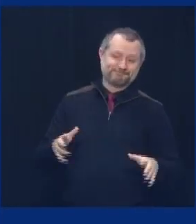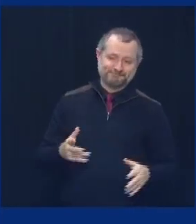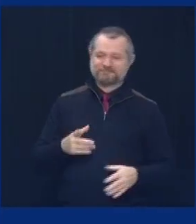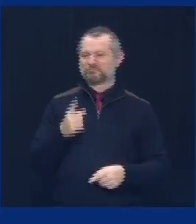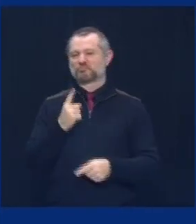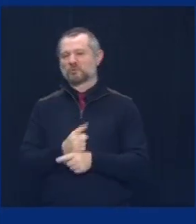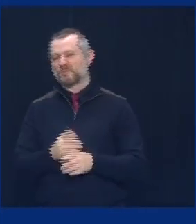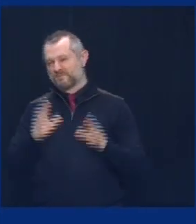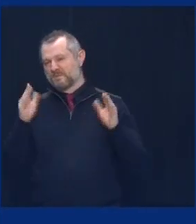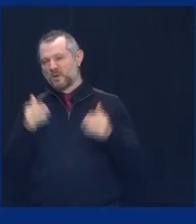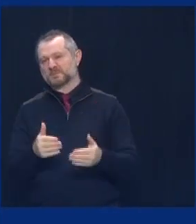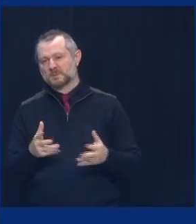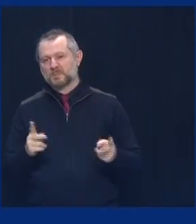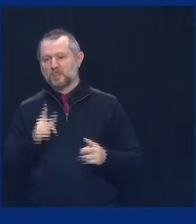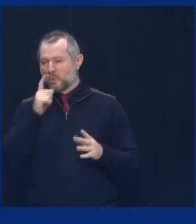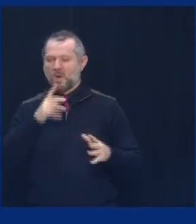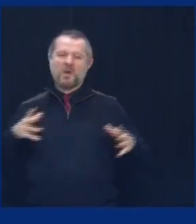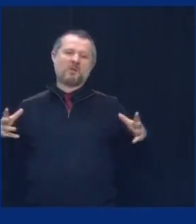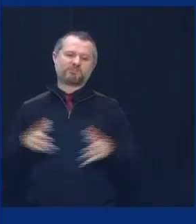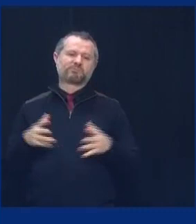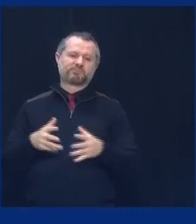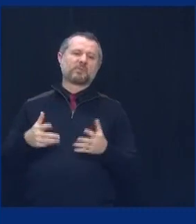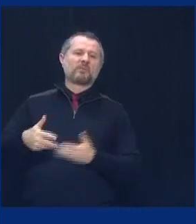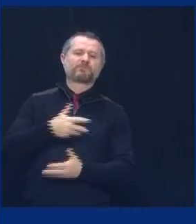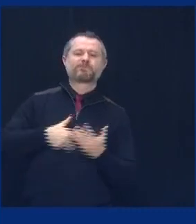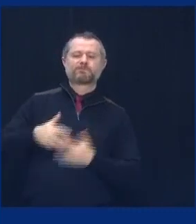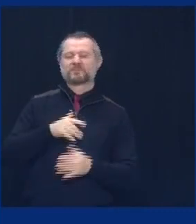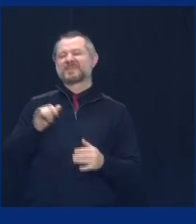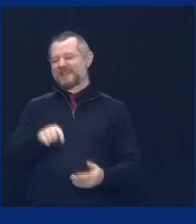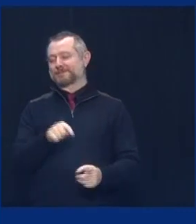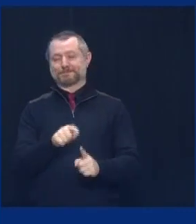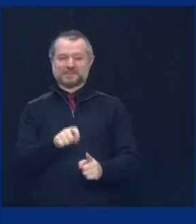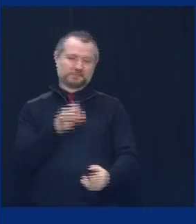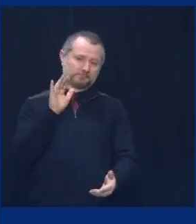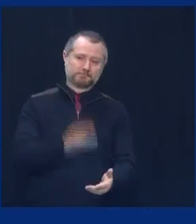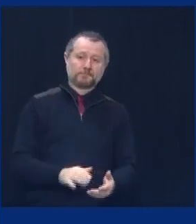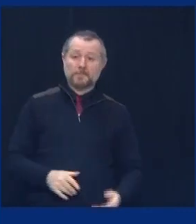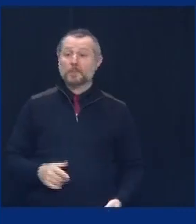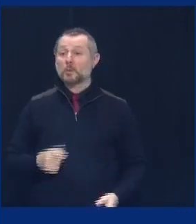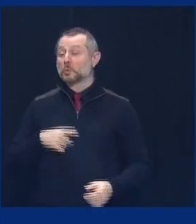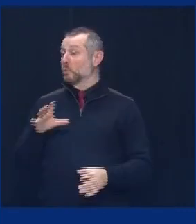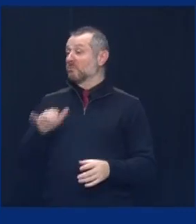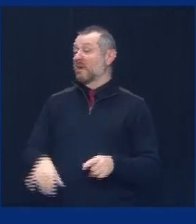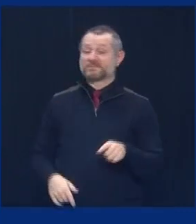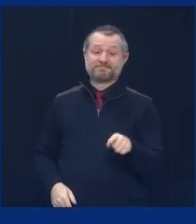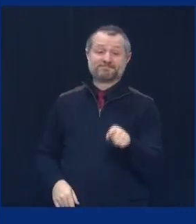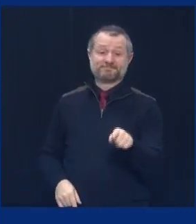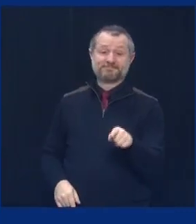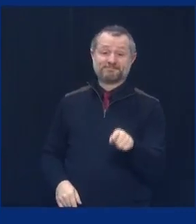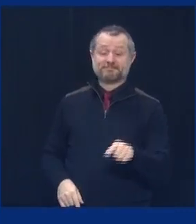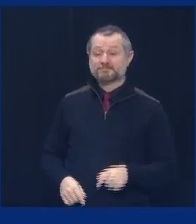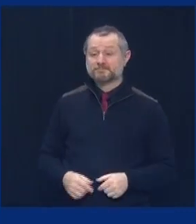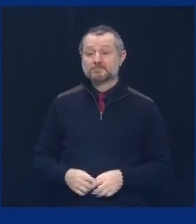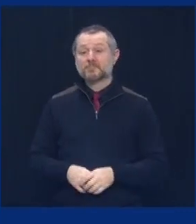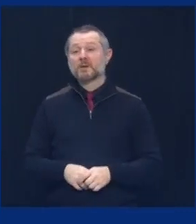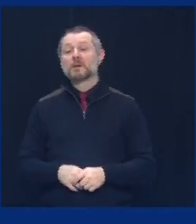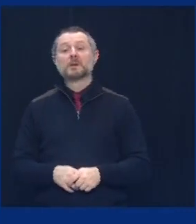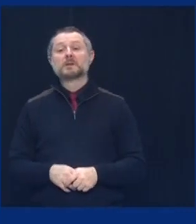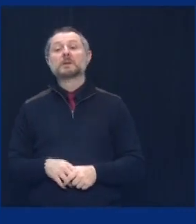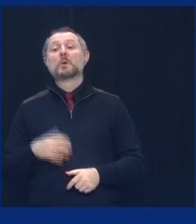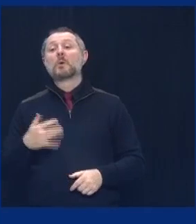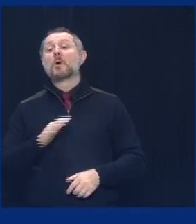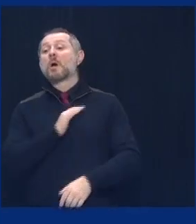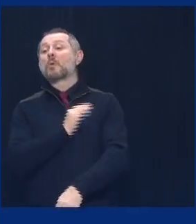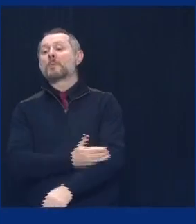on the household social gatherings spread. We are, and we're doing everything we can. It's limited what we can